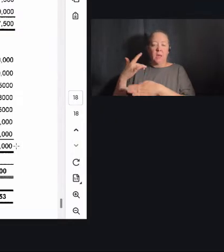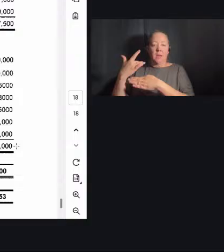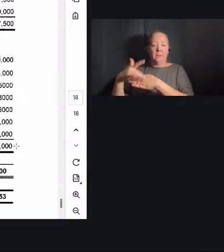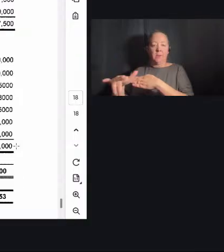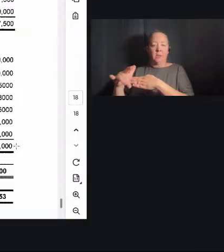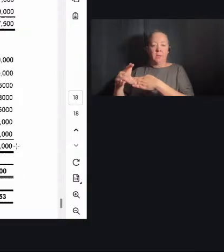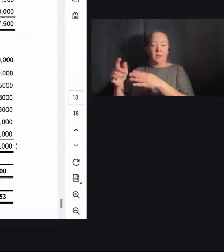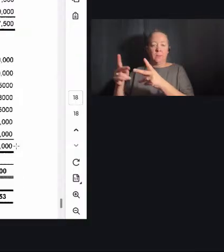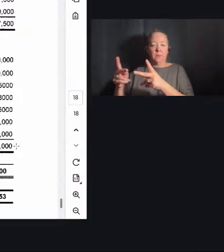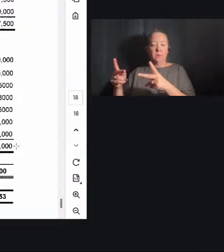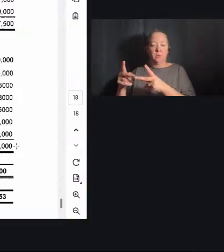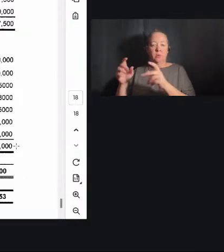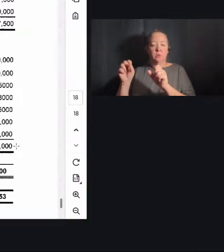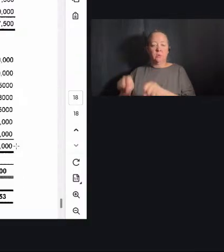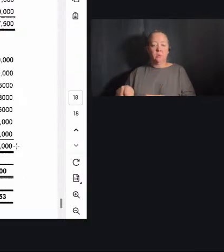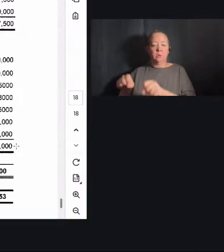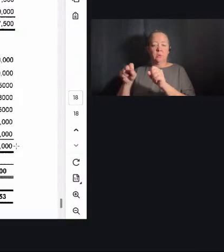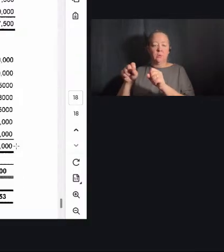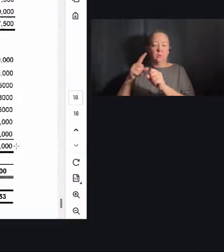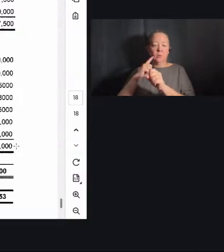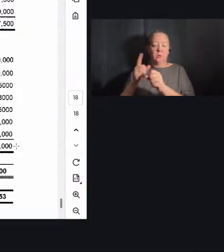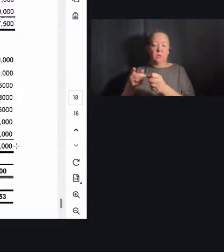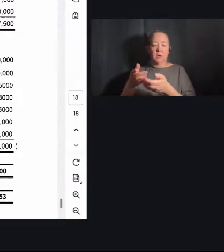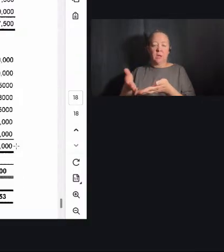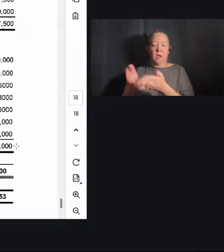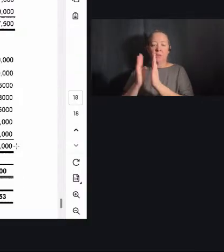other work that was deferred on Monday, Tuesday, or Wednesday.